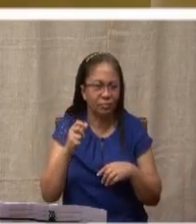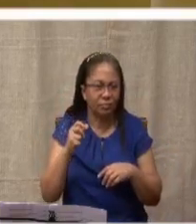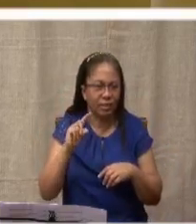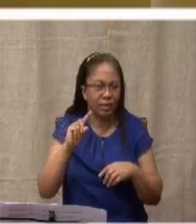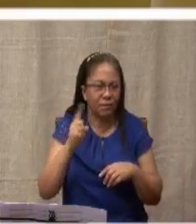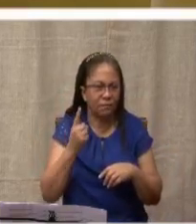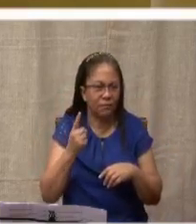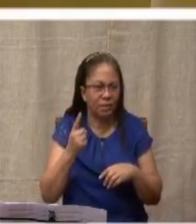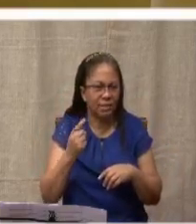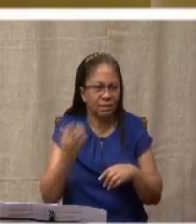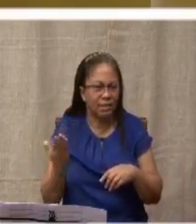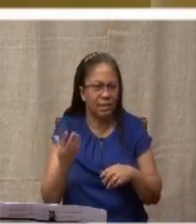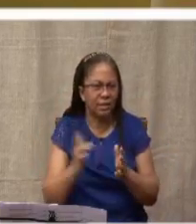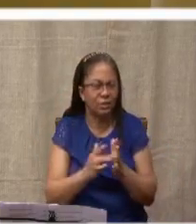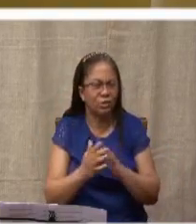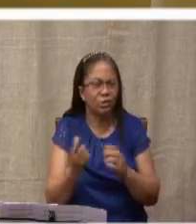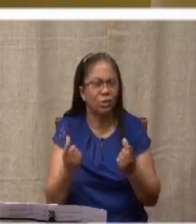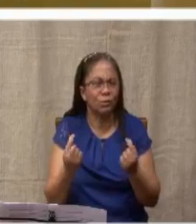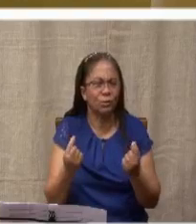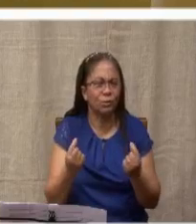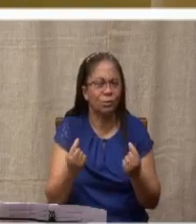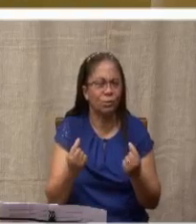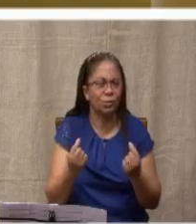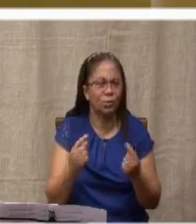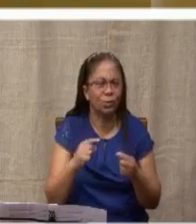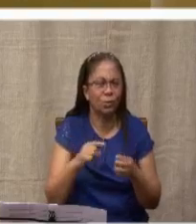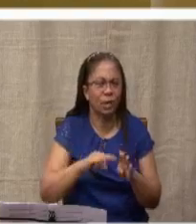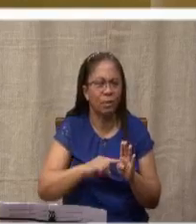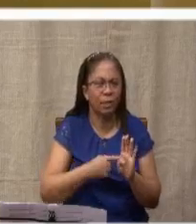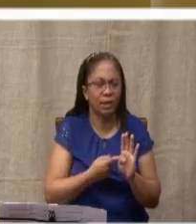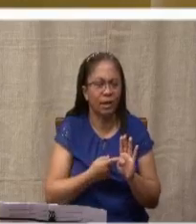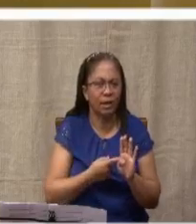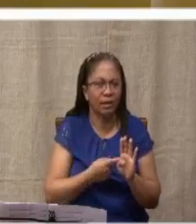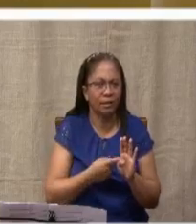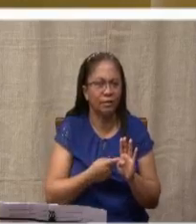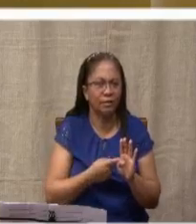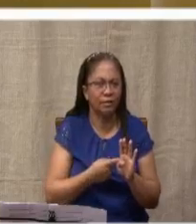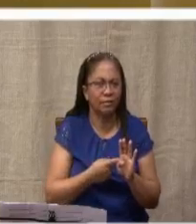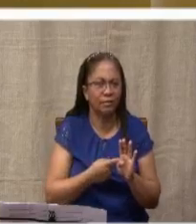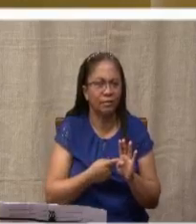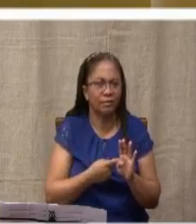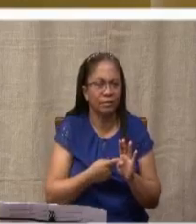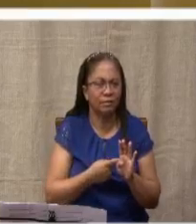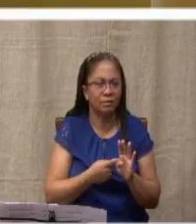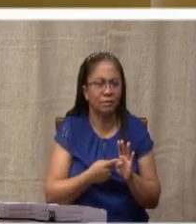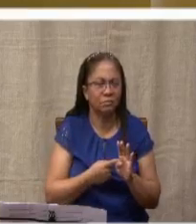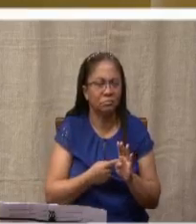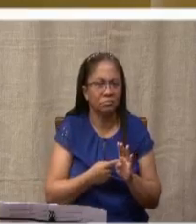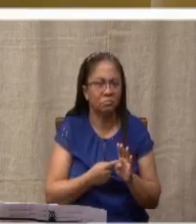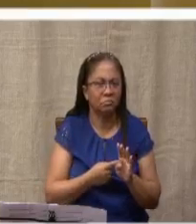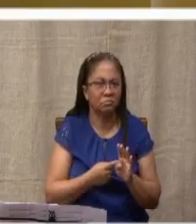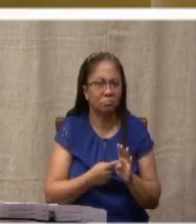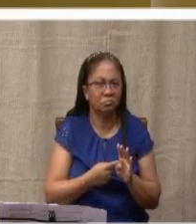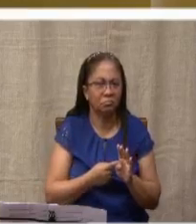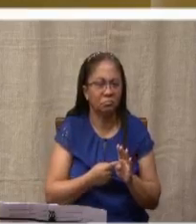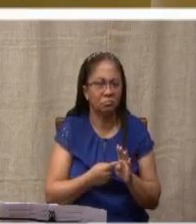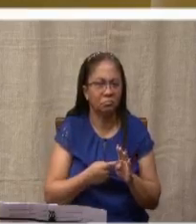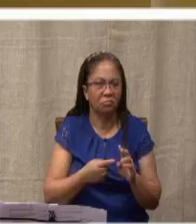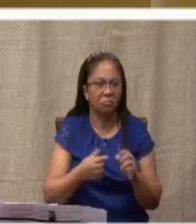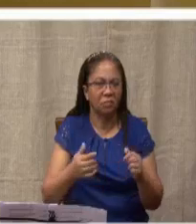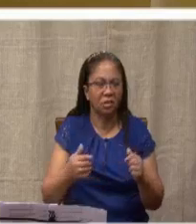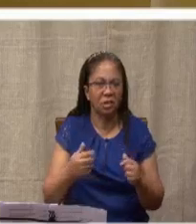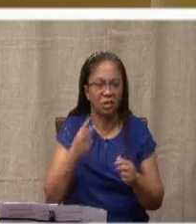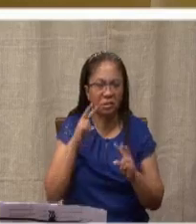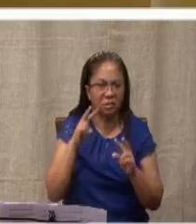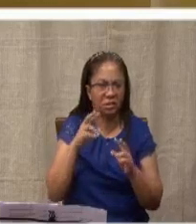that jesus does when he goes into public ministry is he confronts evil remember just before